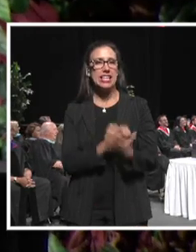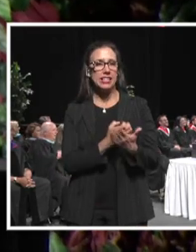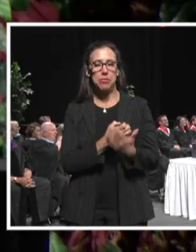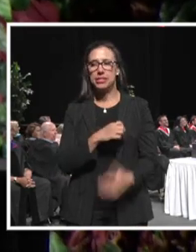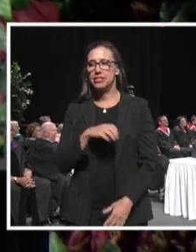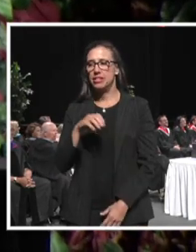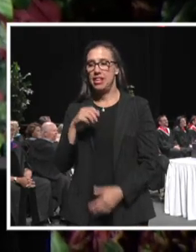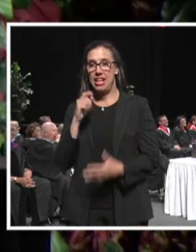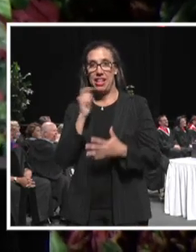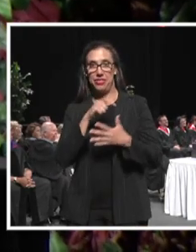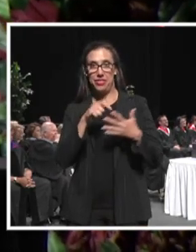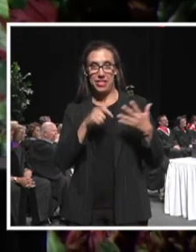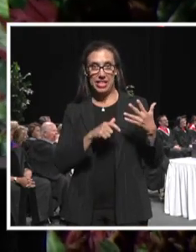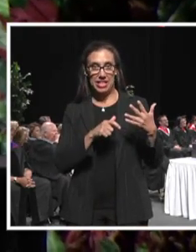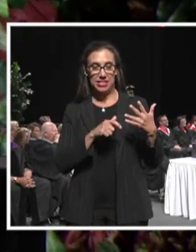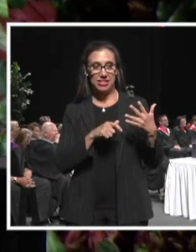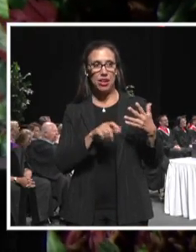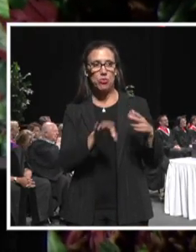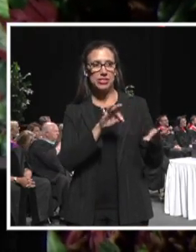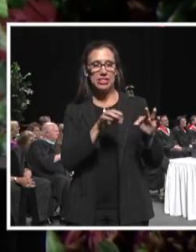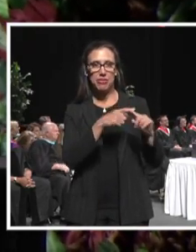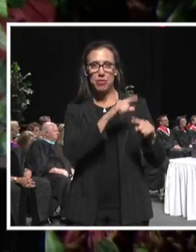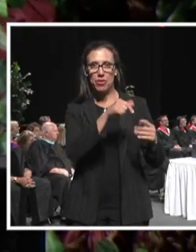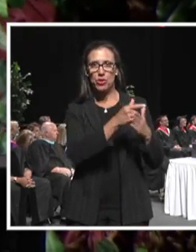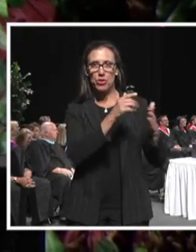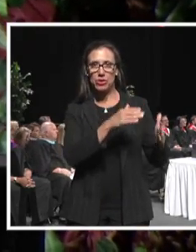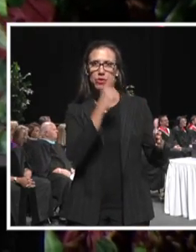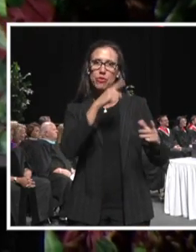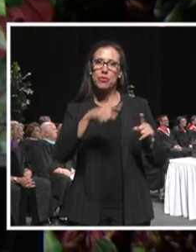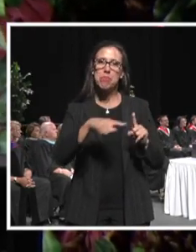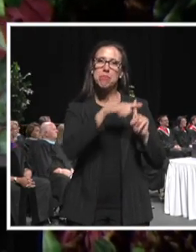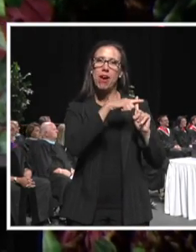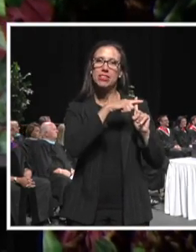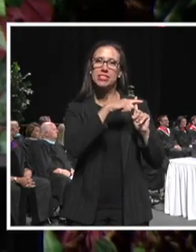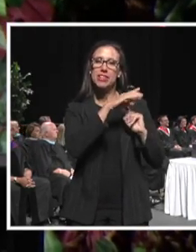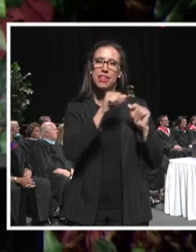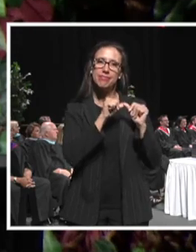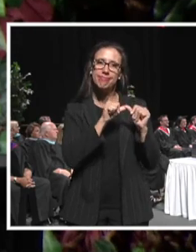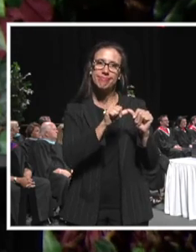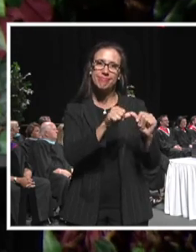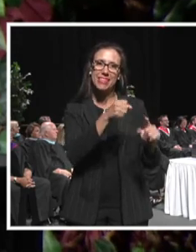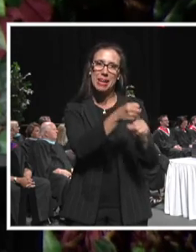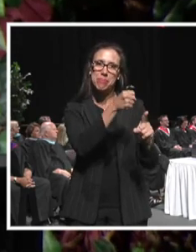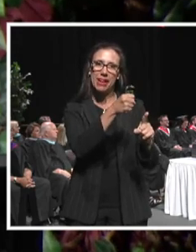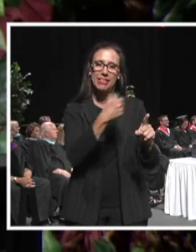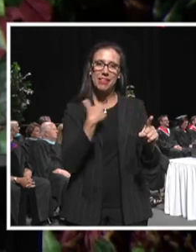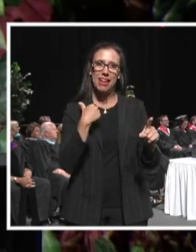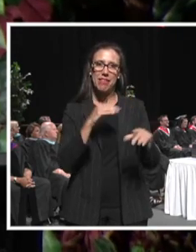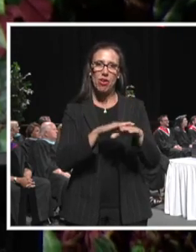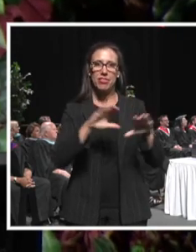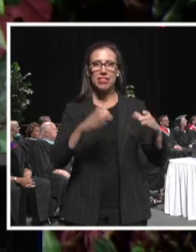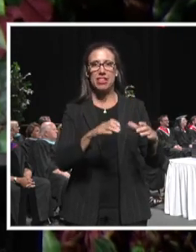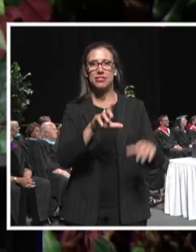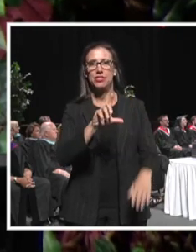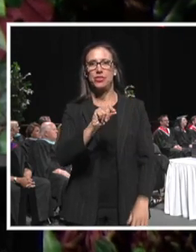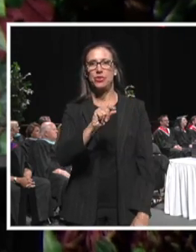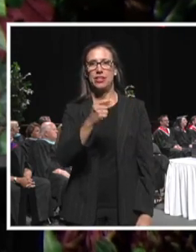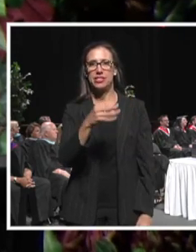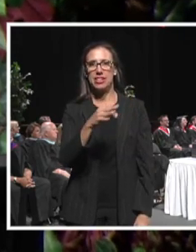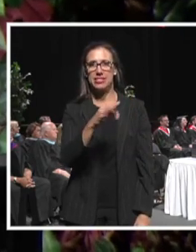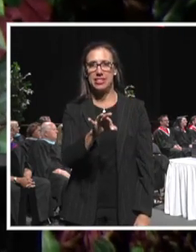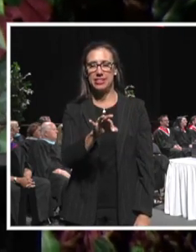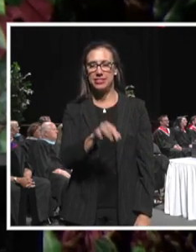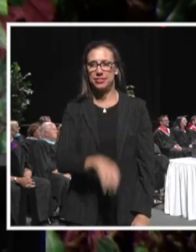These faculty members were selected by the graduates for the positive and lasting impact they've had on the class of